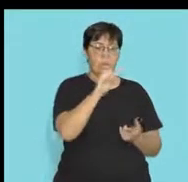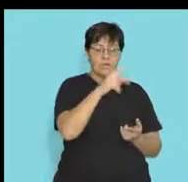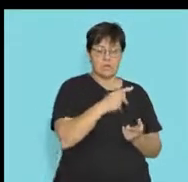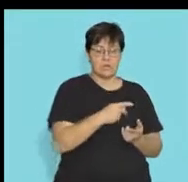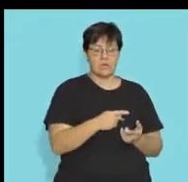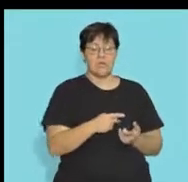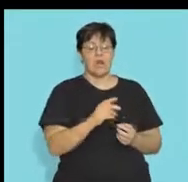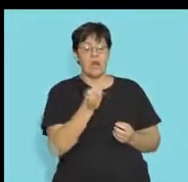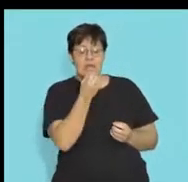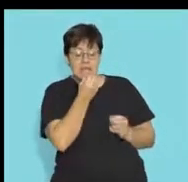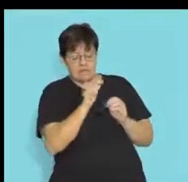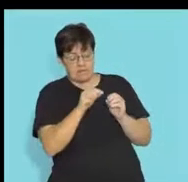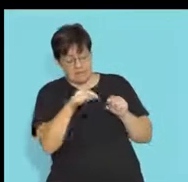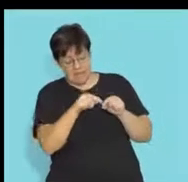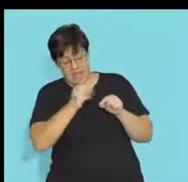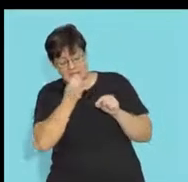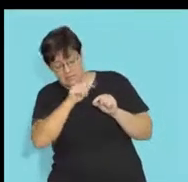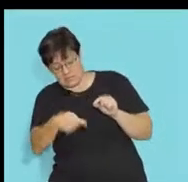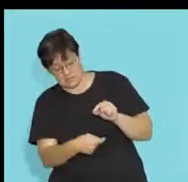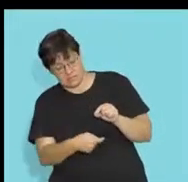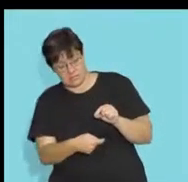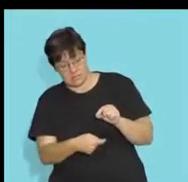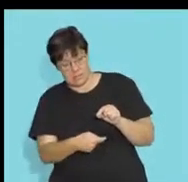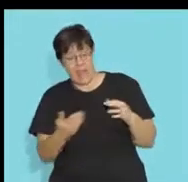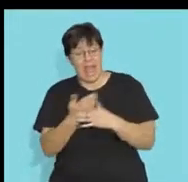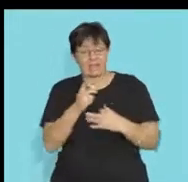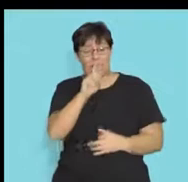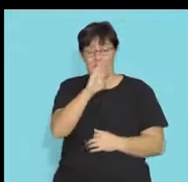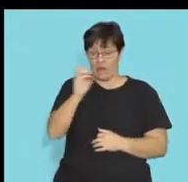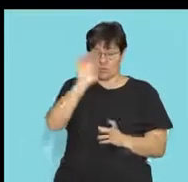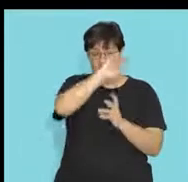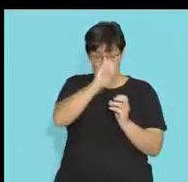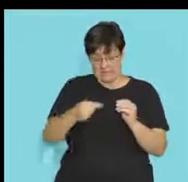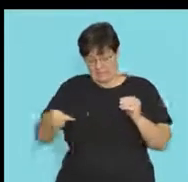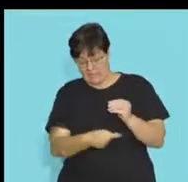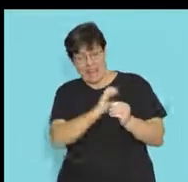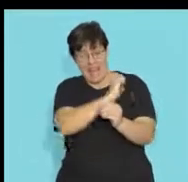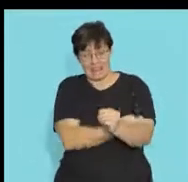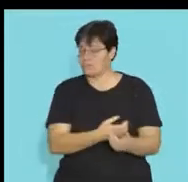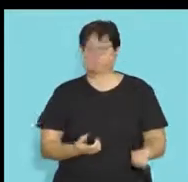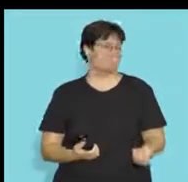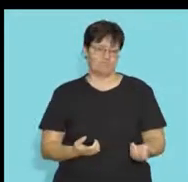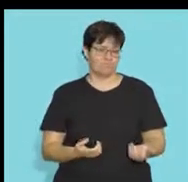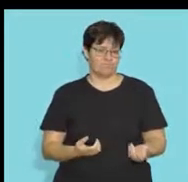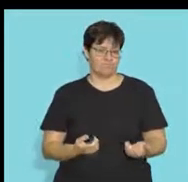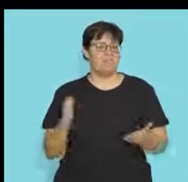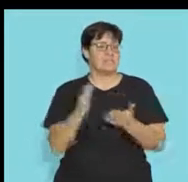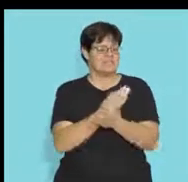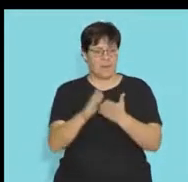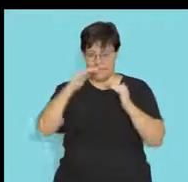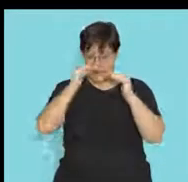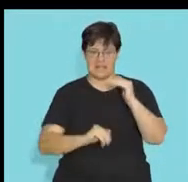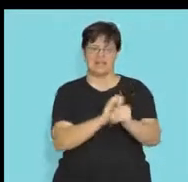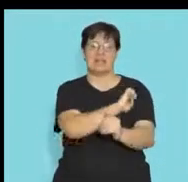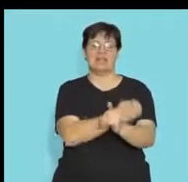organism consumes another organism, it is not accessing 100% of that. So we say that there is some